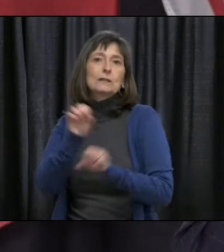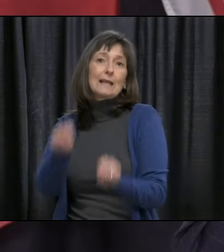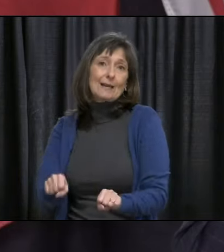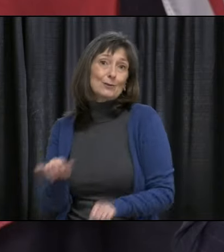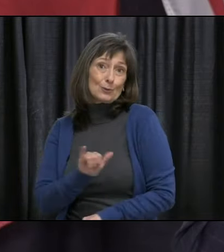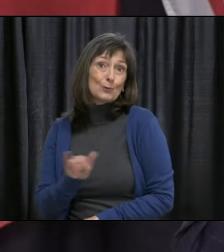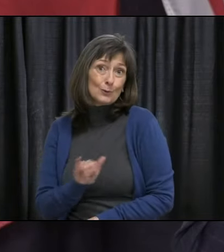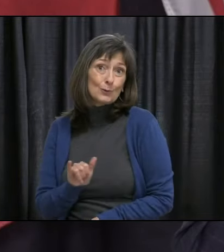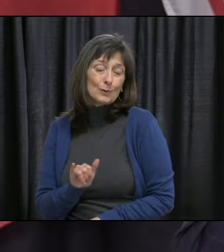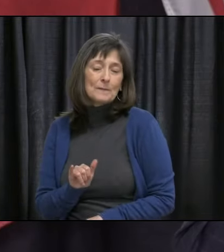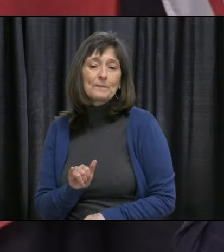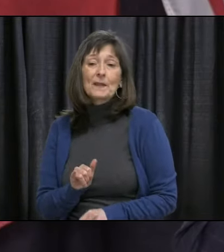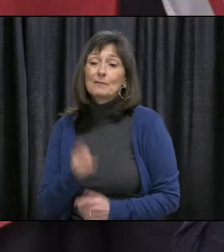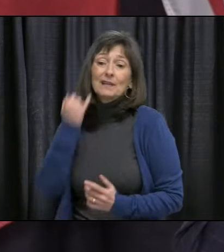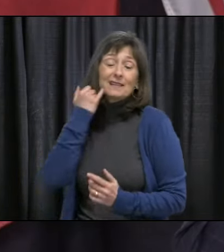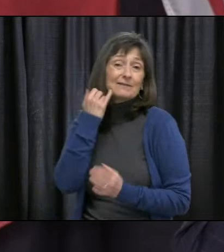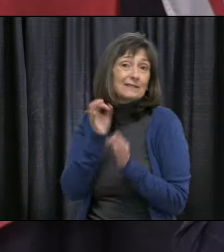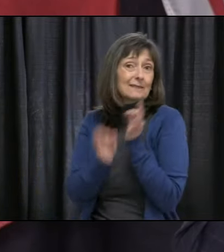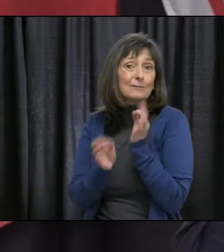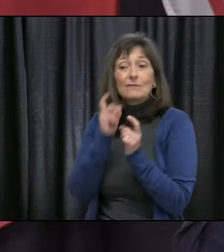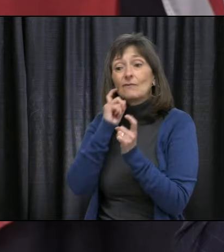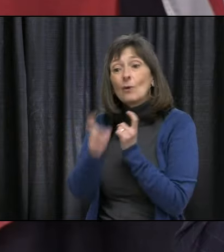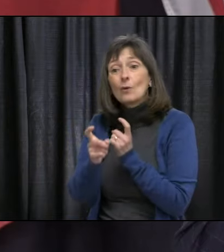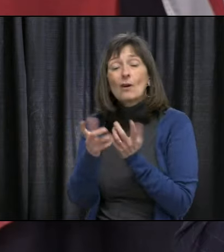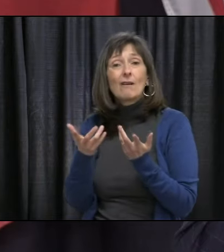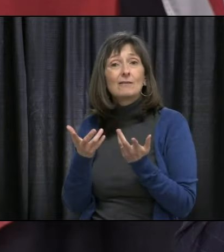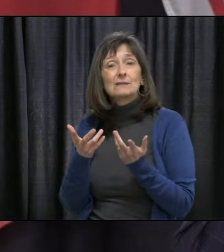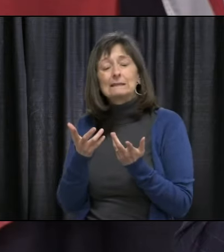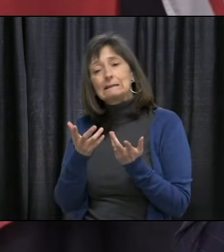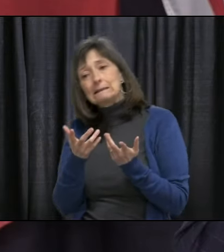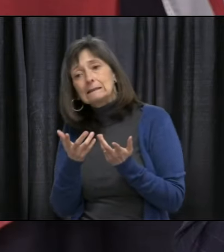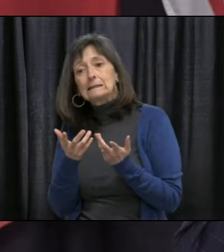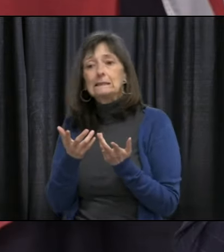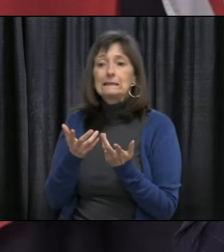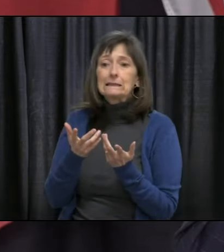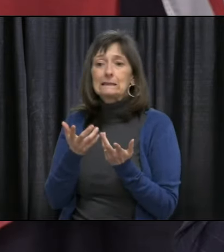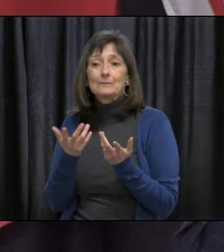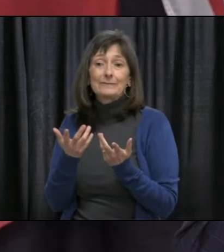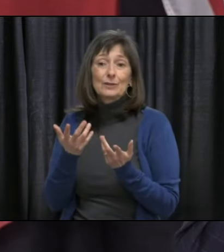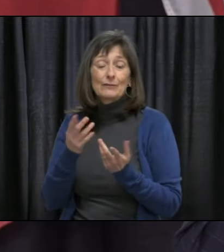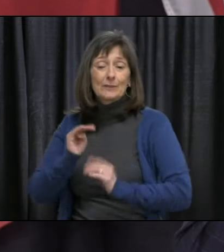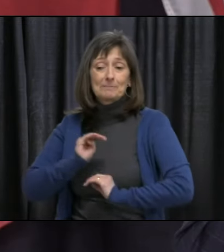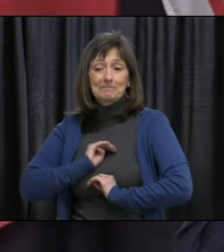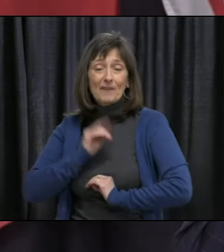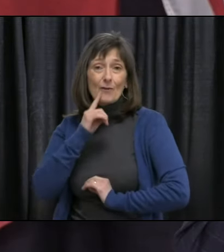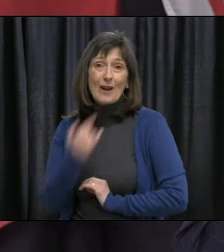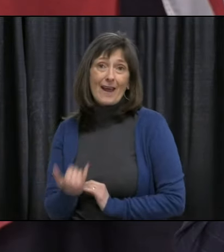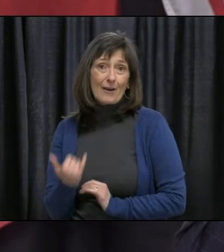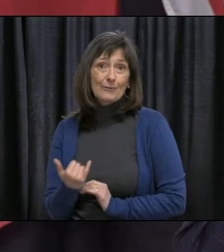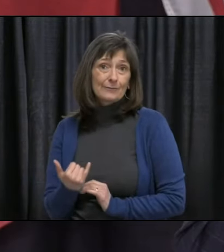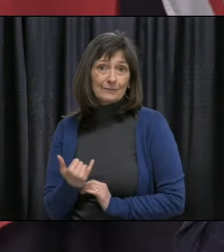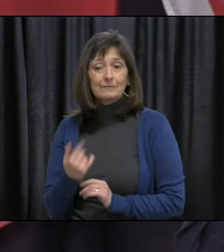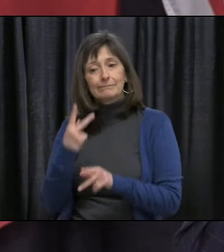as I said so many times. It's unfortunate those measures had to be taken, but it was about the safety of those residents.